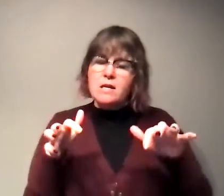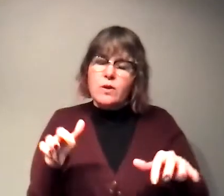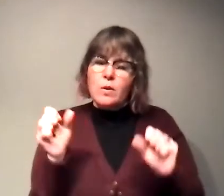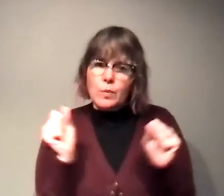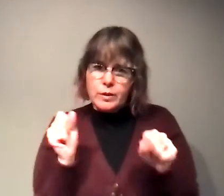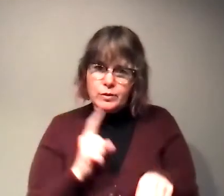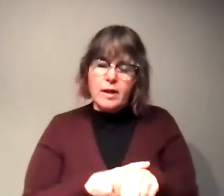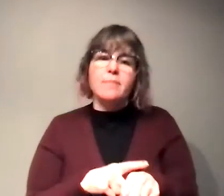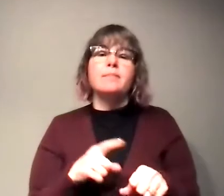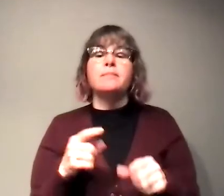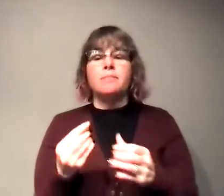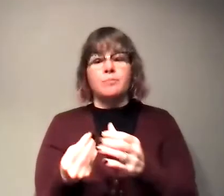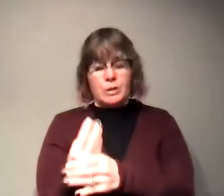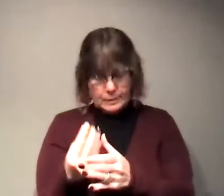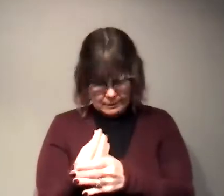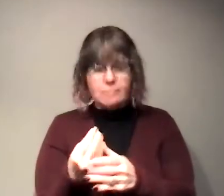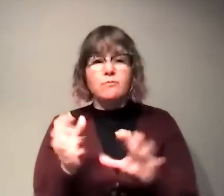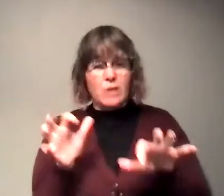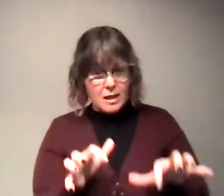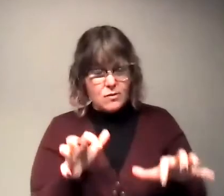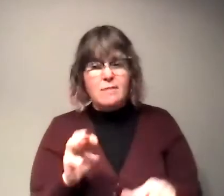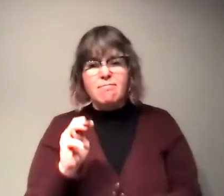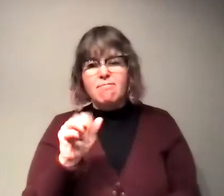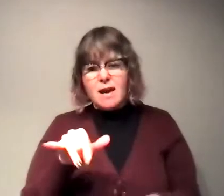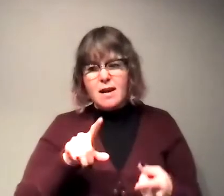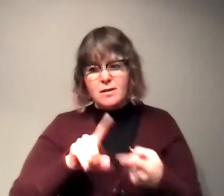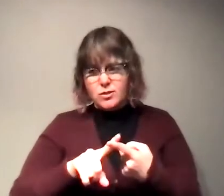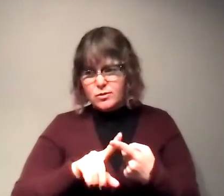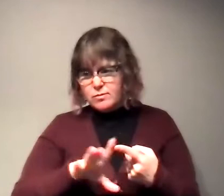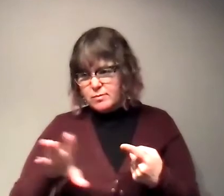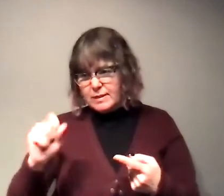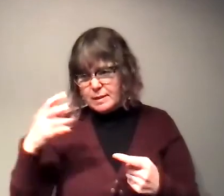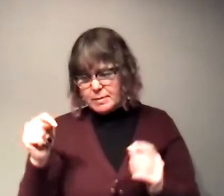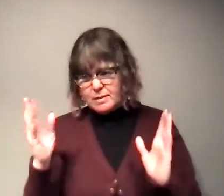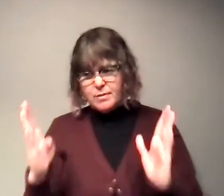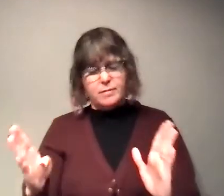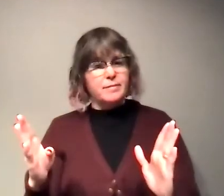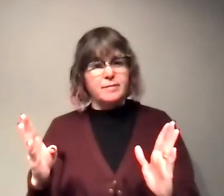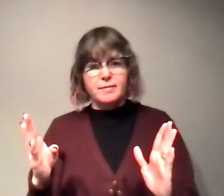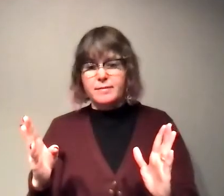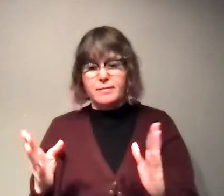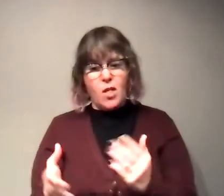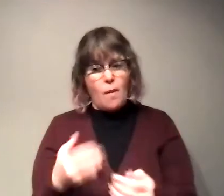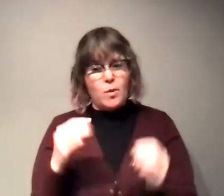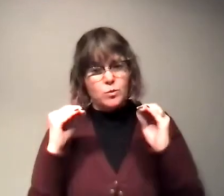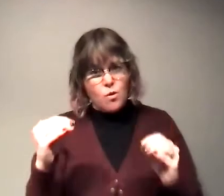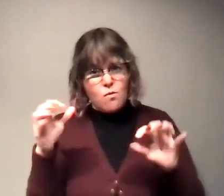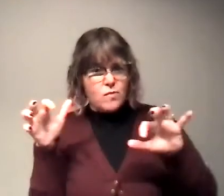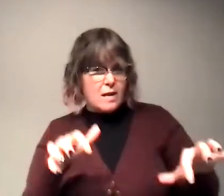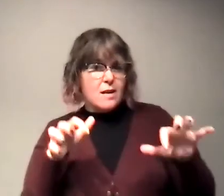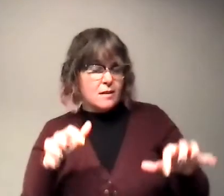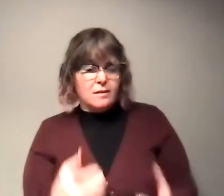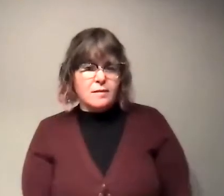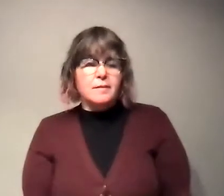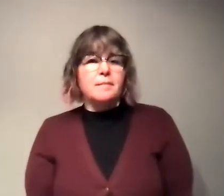time and then in the spring, but then from about May to September, we get almost no rain. And